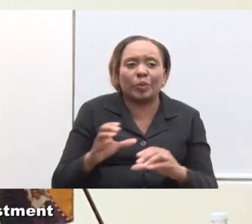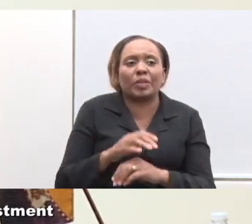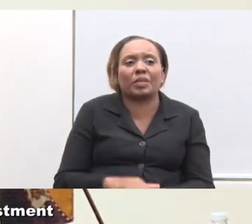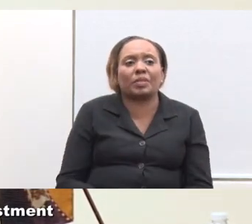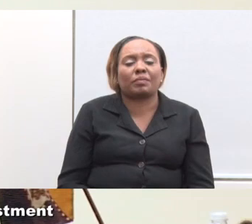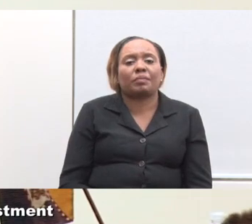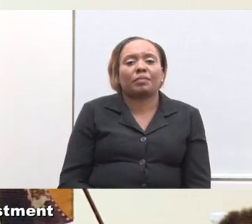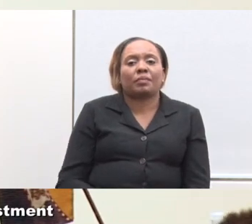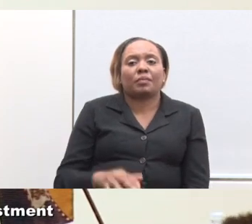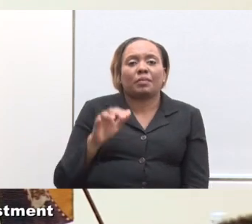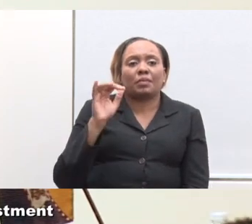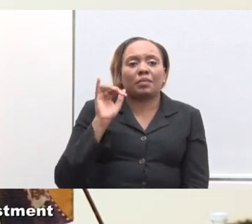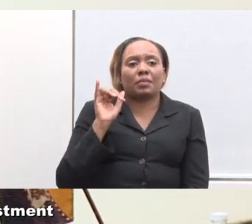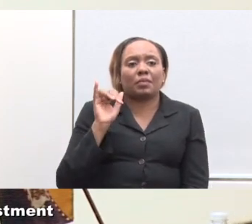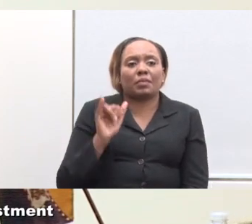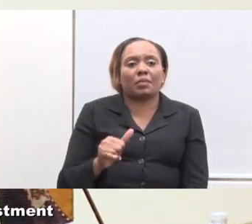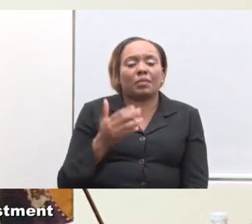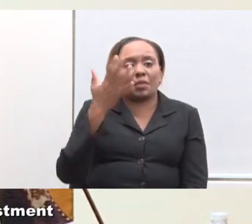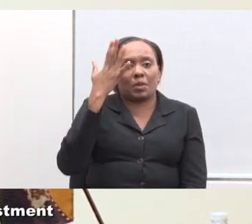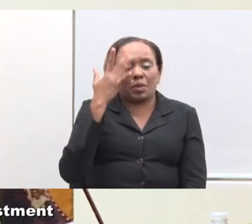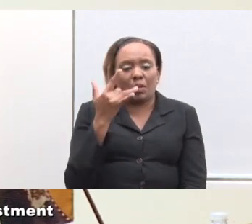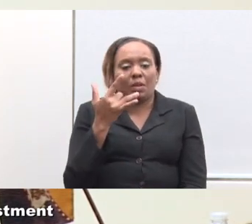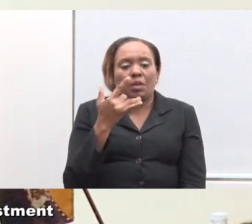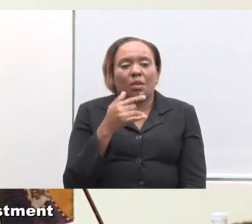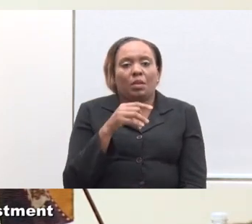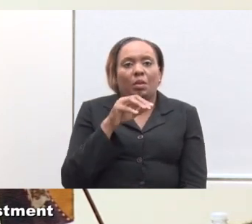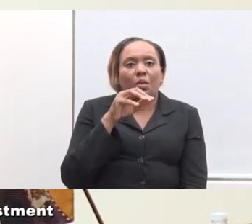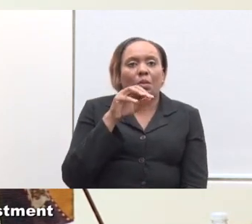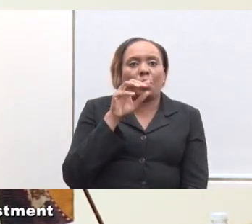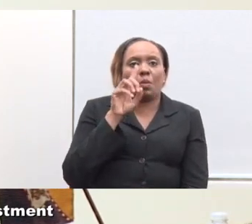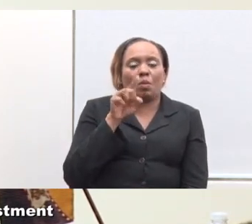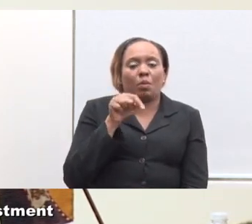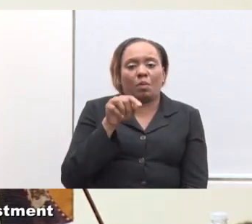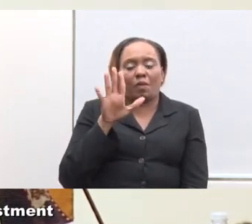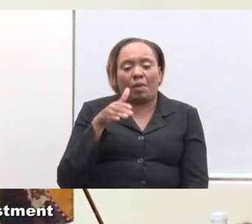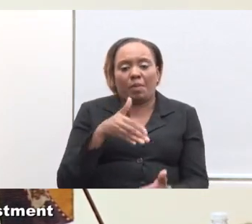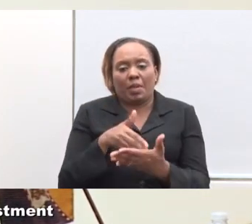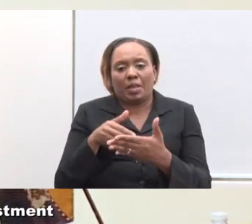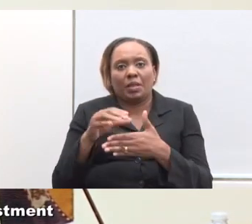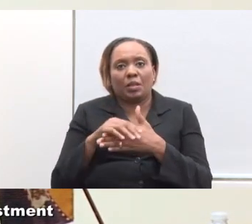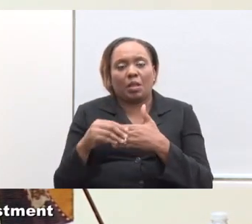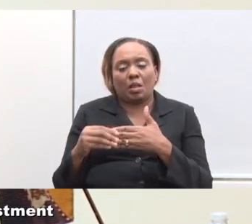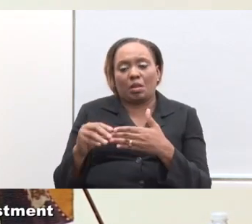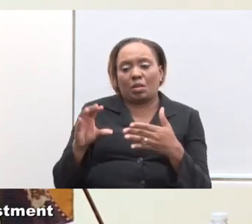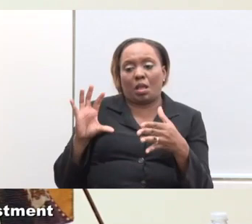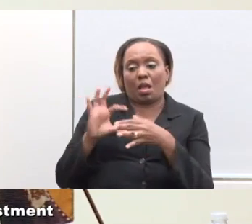Initiative, with the sum of $1.5 million under the Minister of Labor